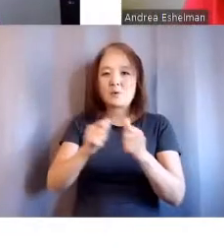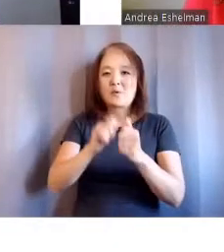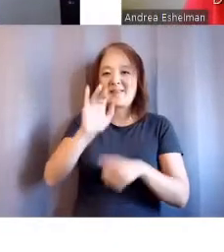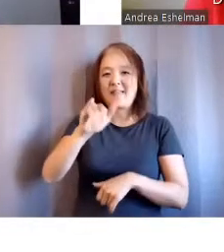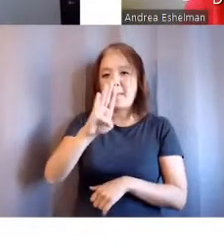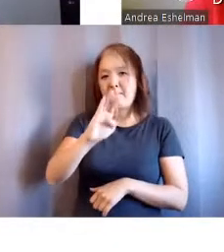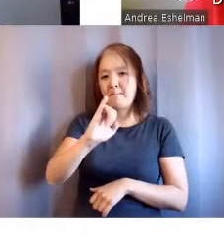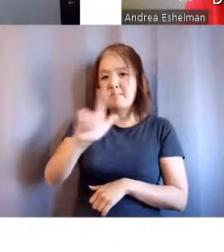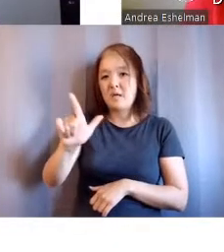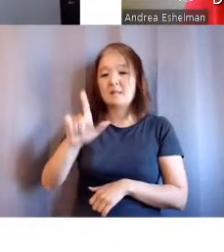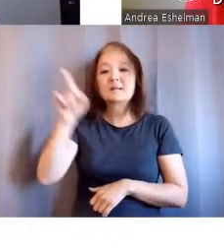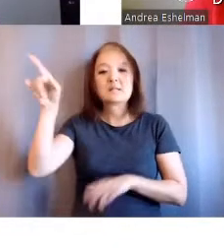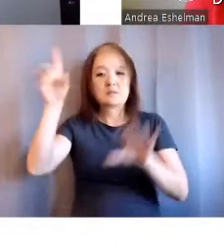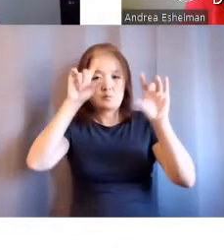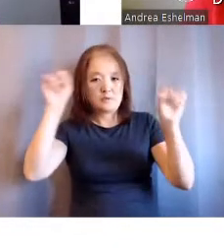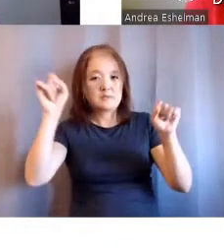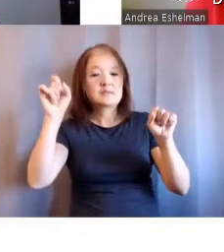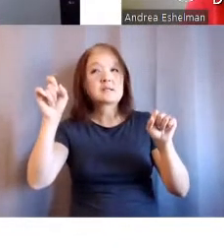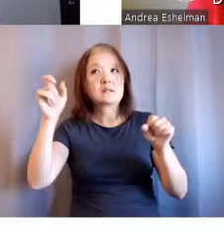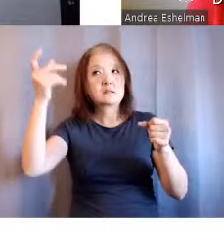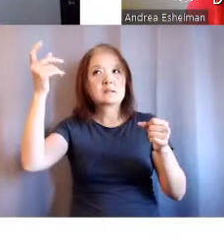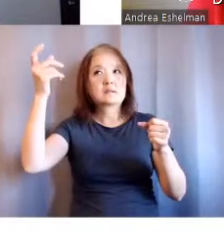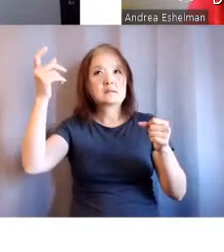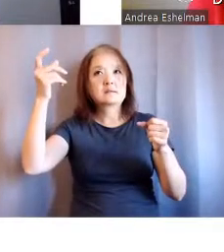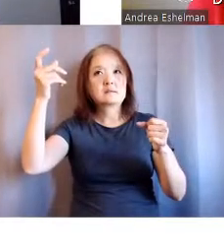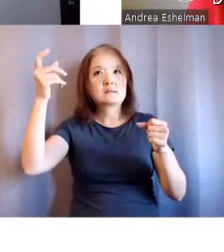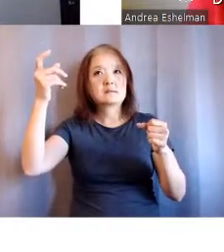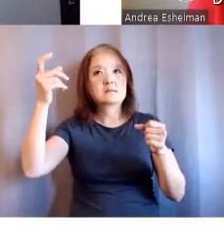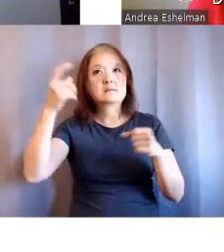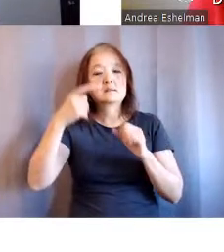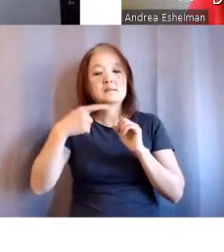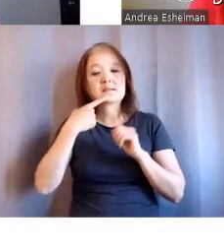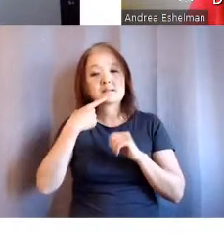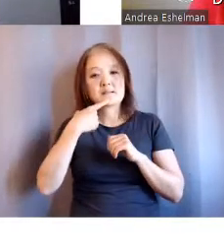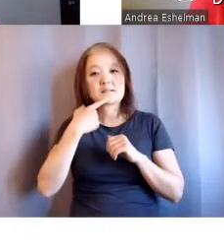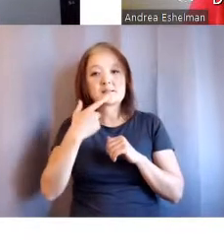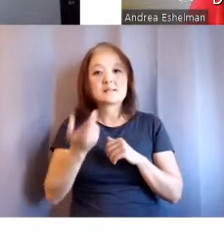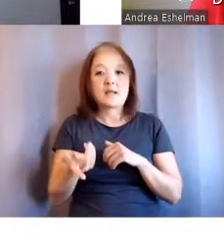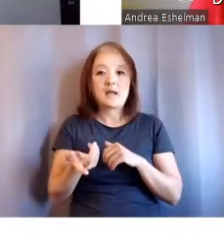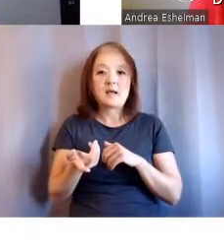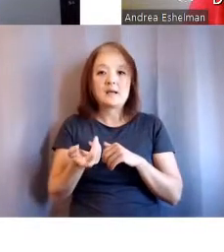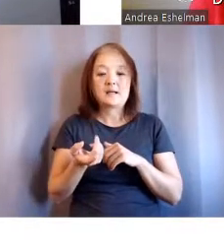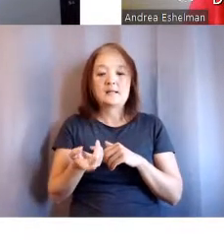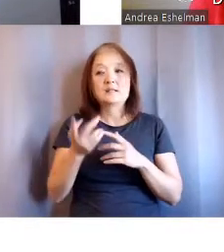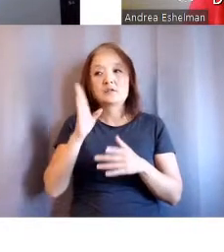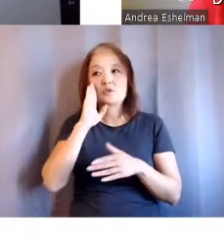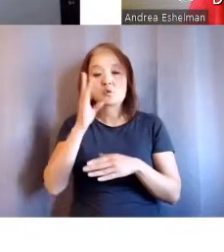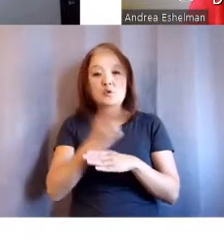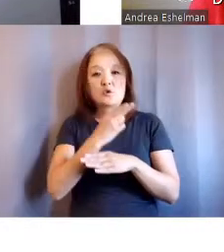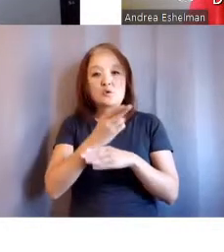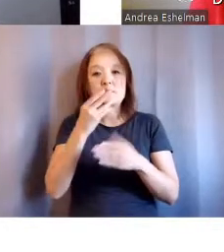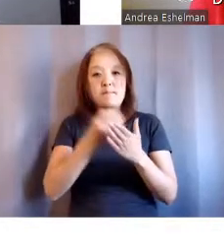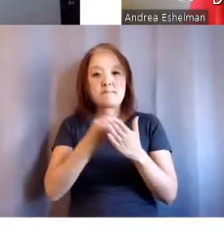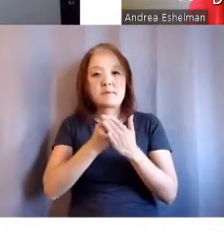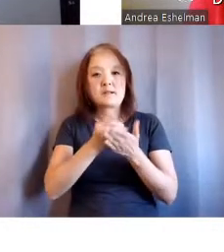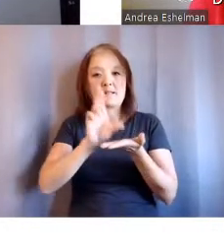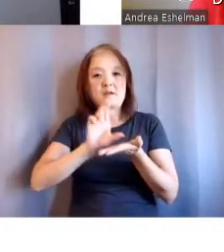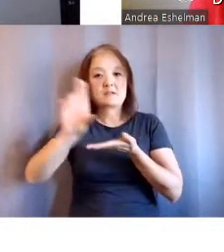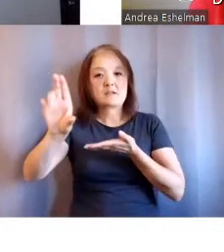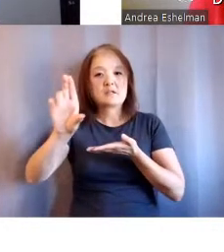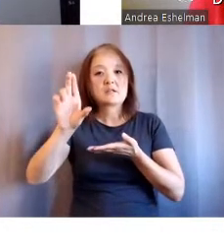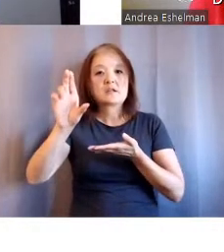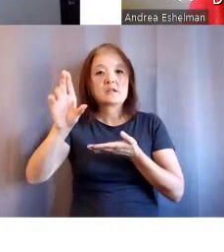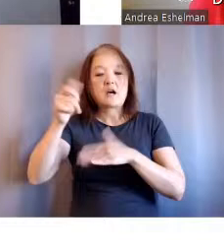did indicate in the last meeting that she plans on using money that was allocated as part of CARES Act